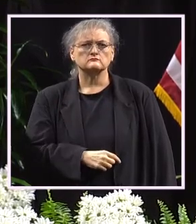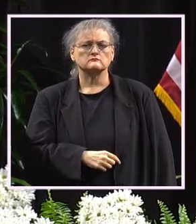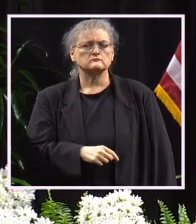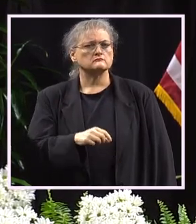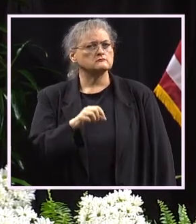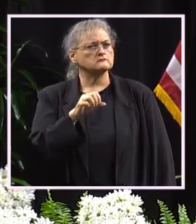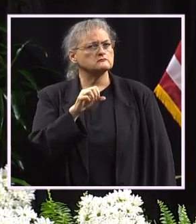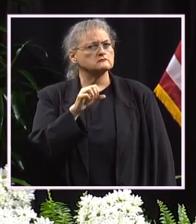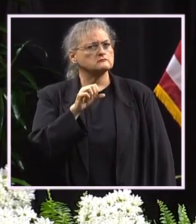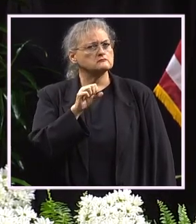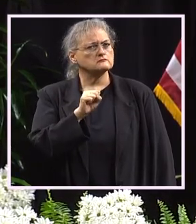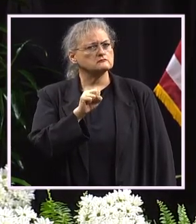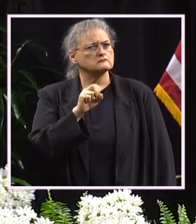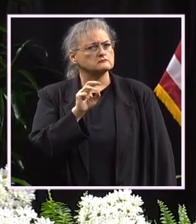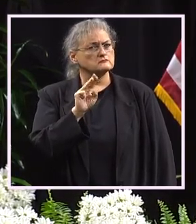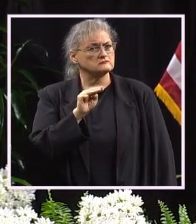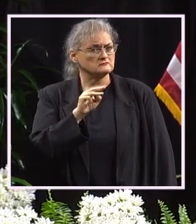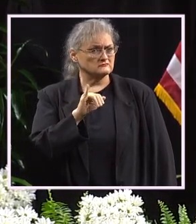Sumi Johnson.